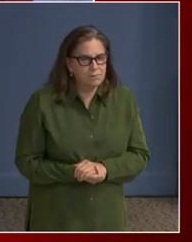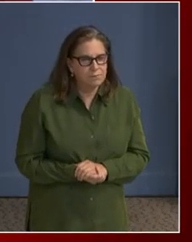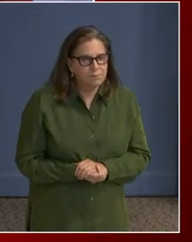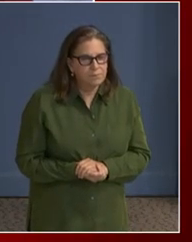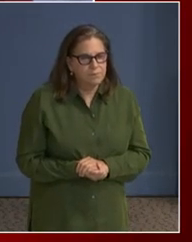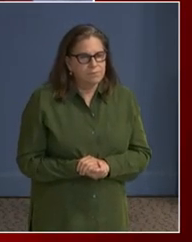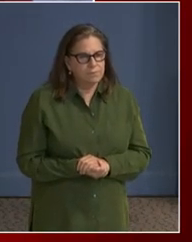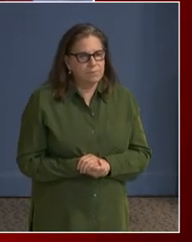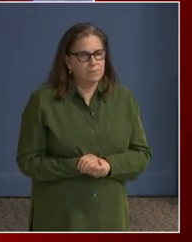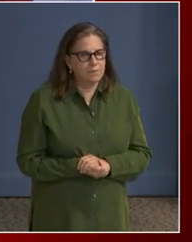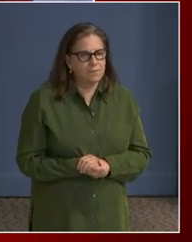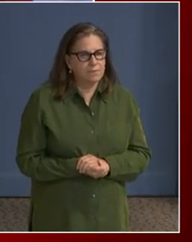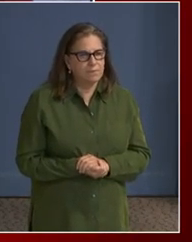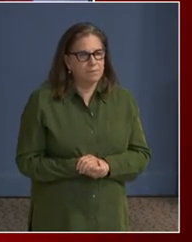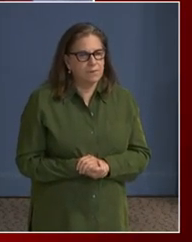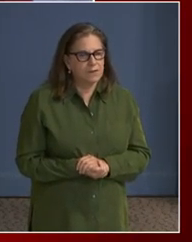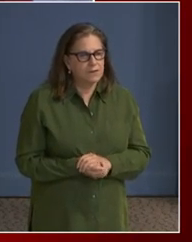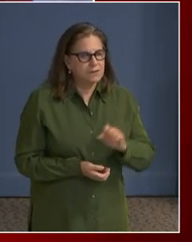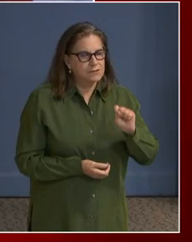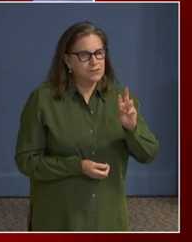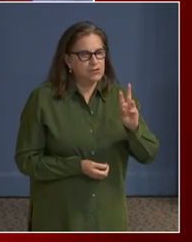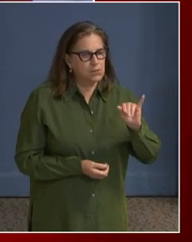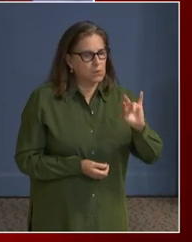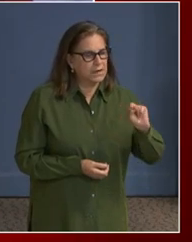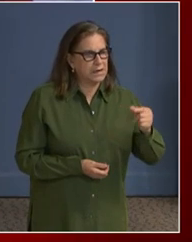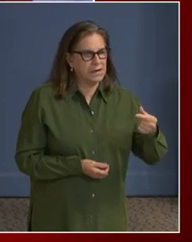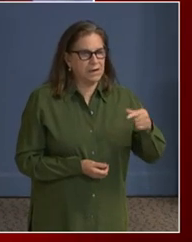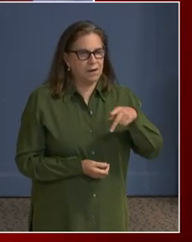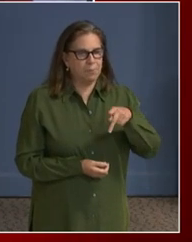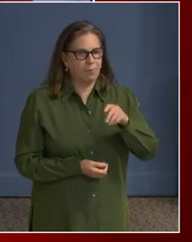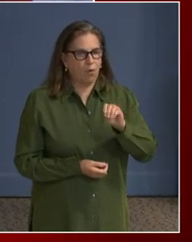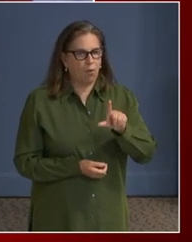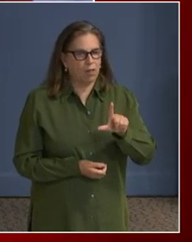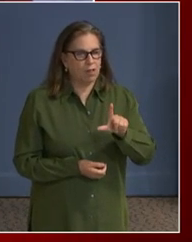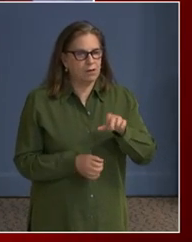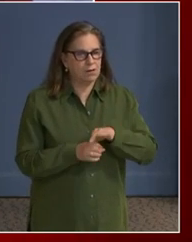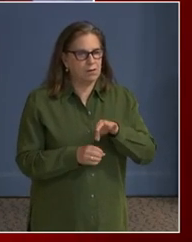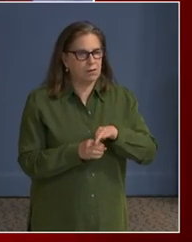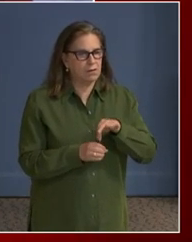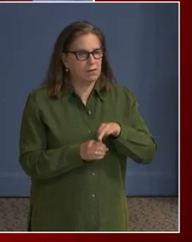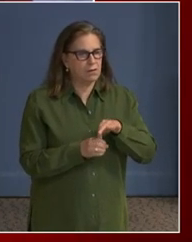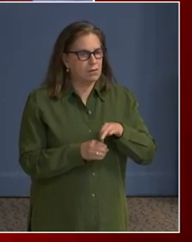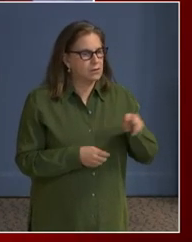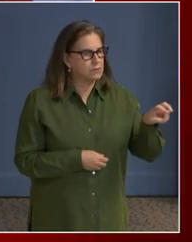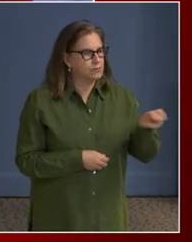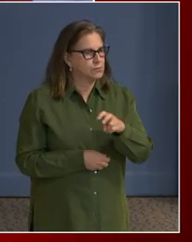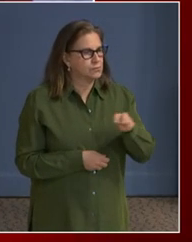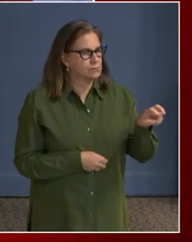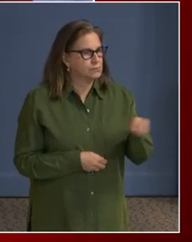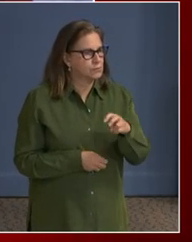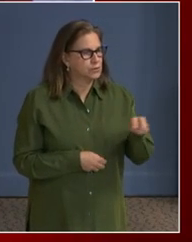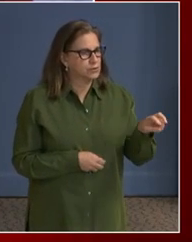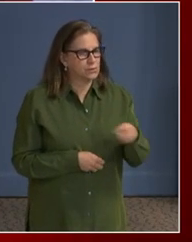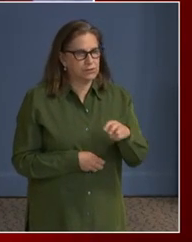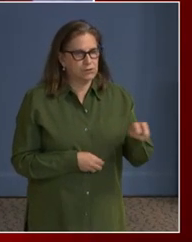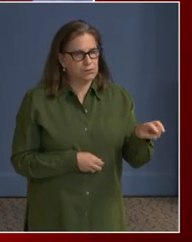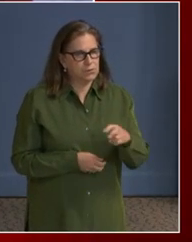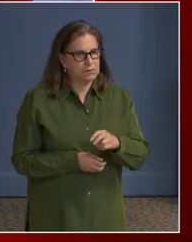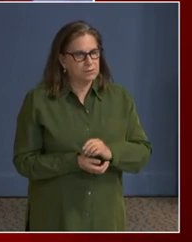believe the council was told in the fall that may be happening this week or next week. Do you have a date on